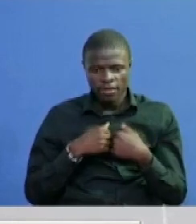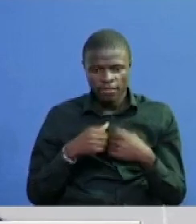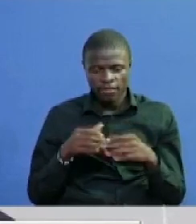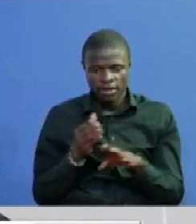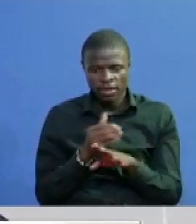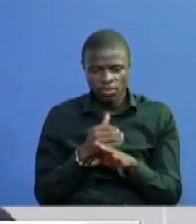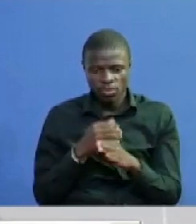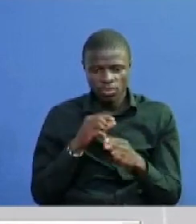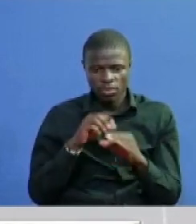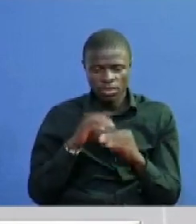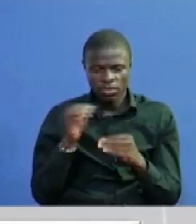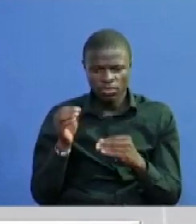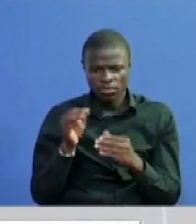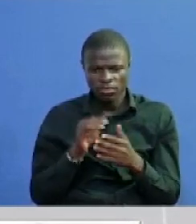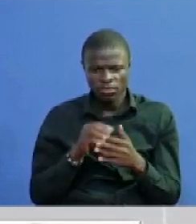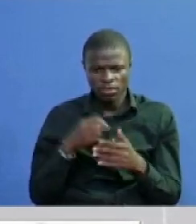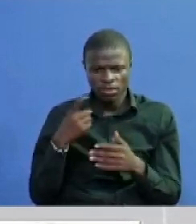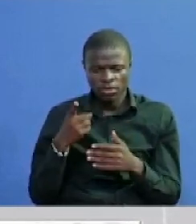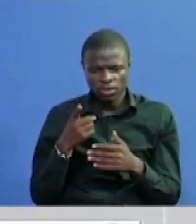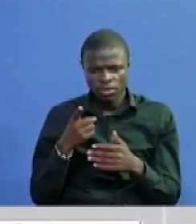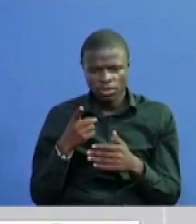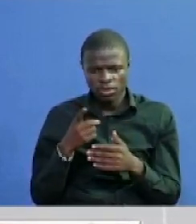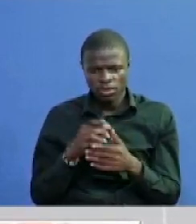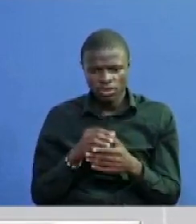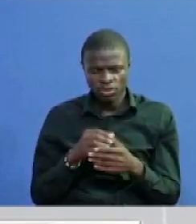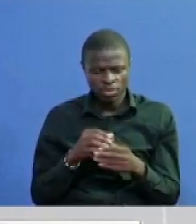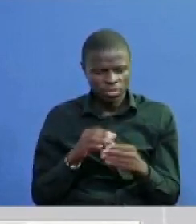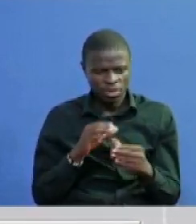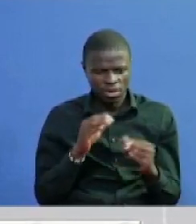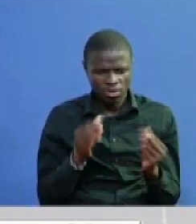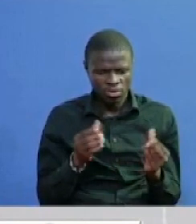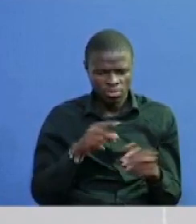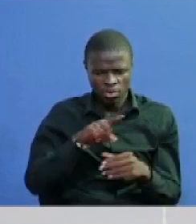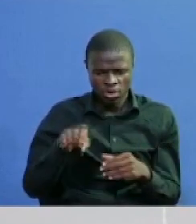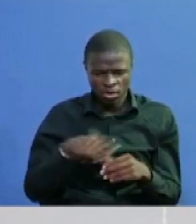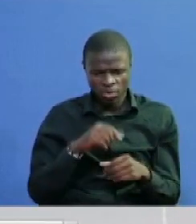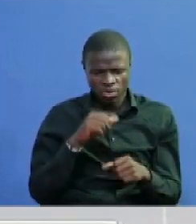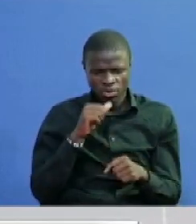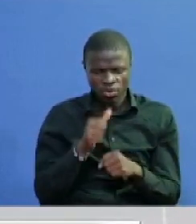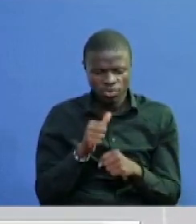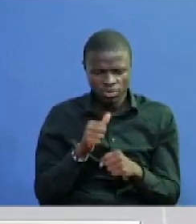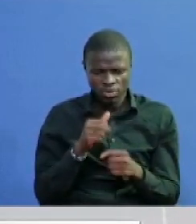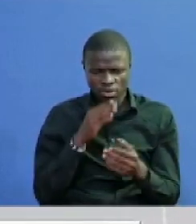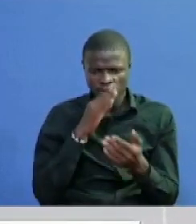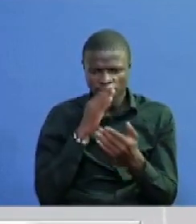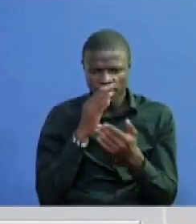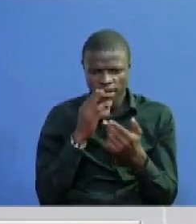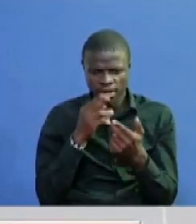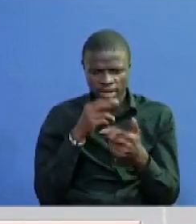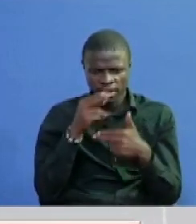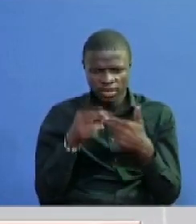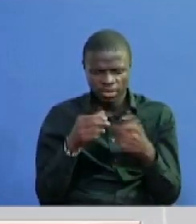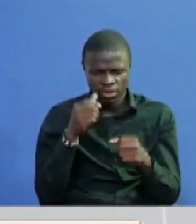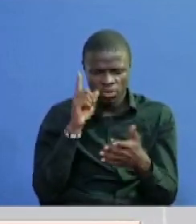take off from the studio. Now, should a common ground not be arrived at in this reconstitution of IEBC, what